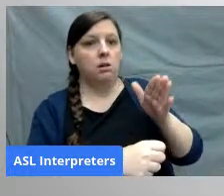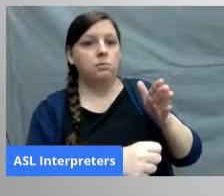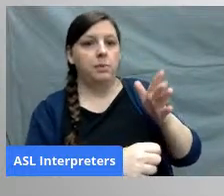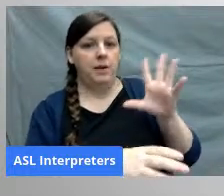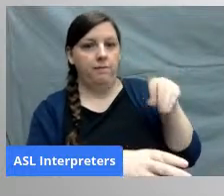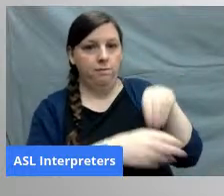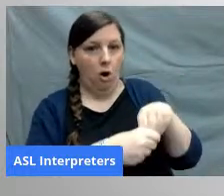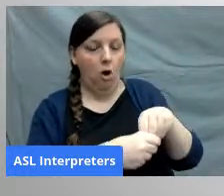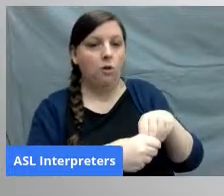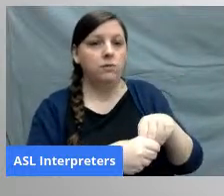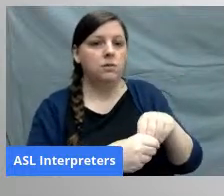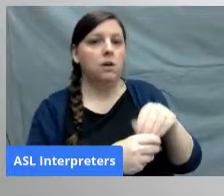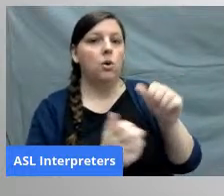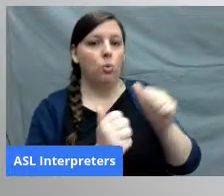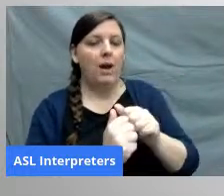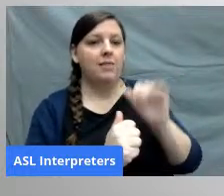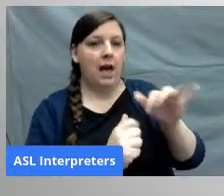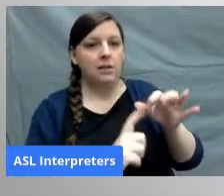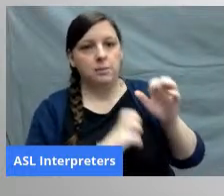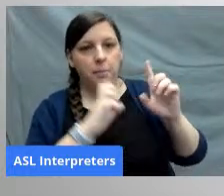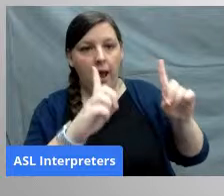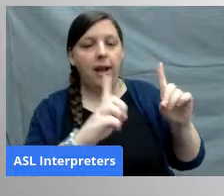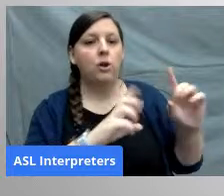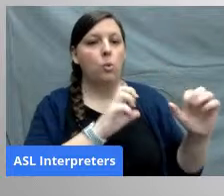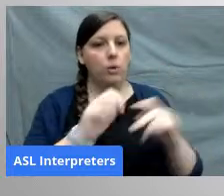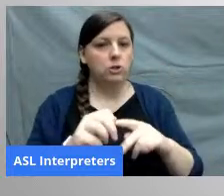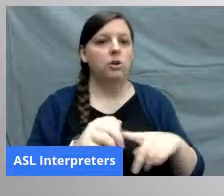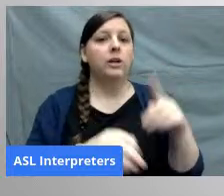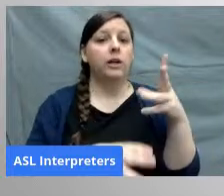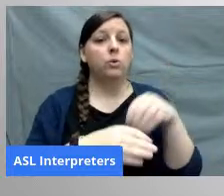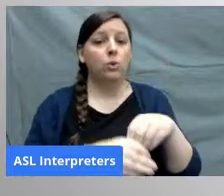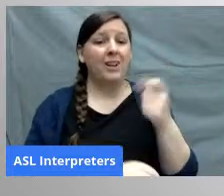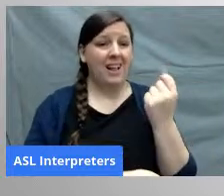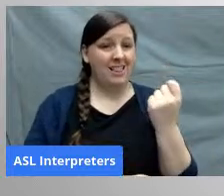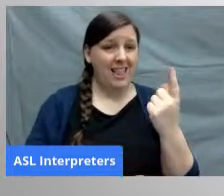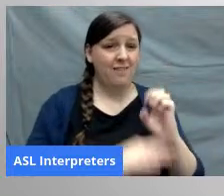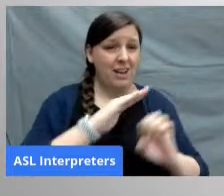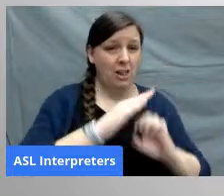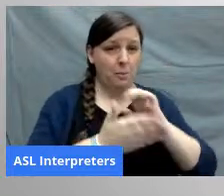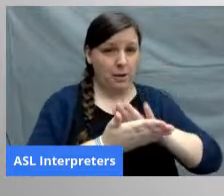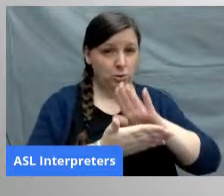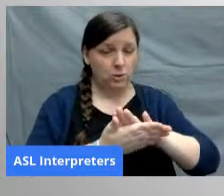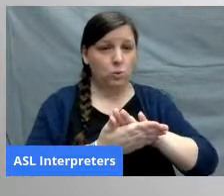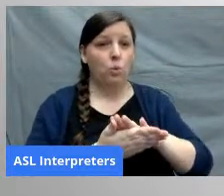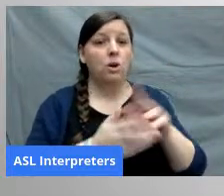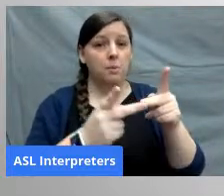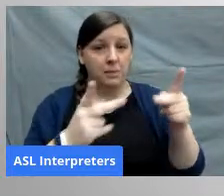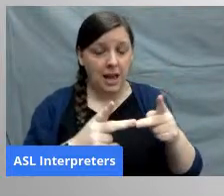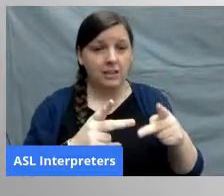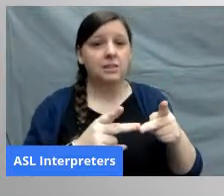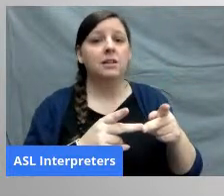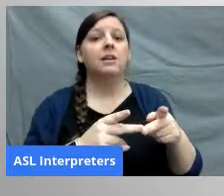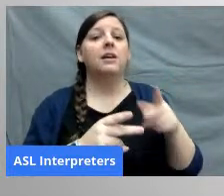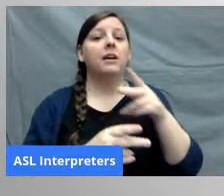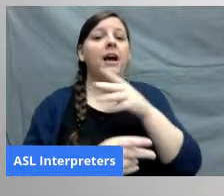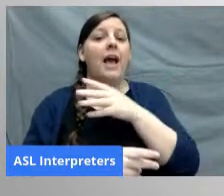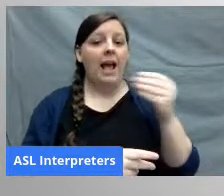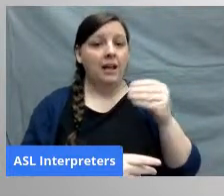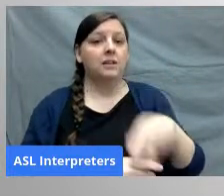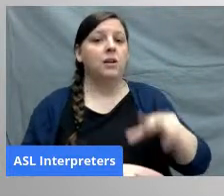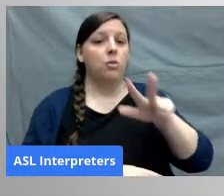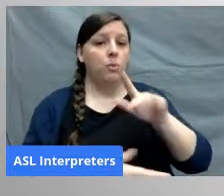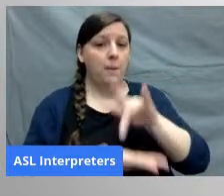11 elementary school sites, including our Office of Early Learning, 3 middle school sites, and our 2 comprehensive high